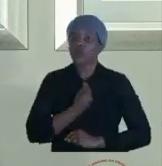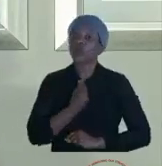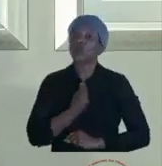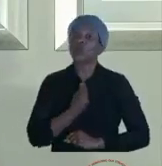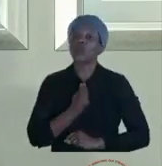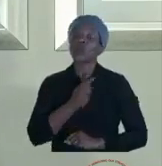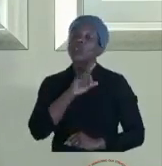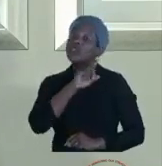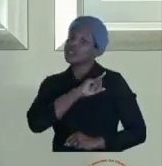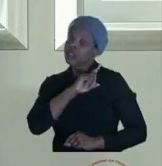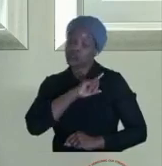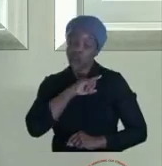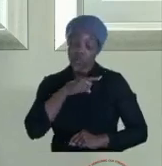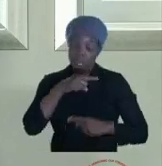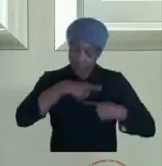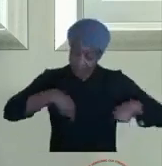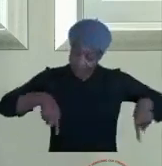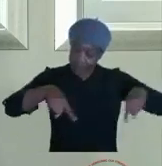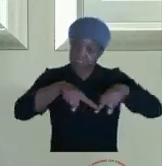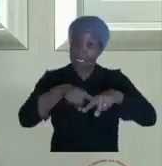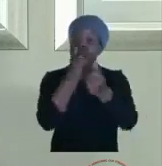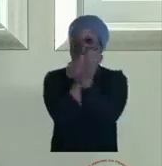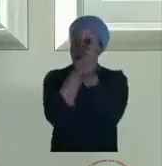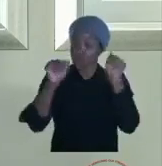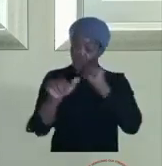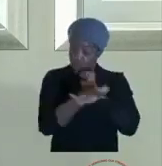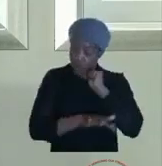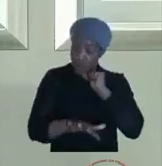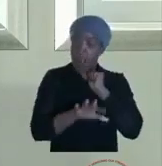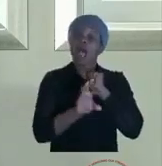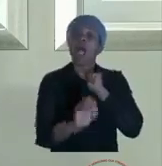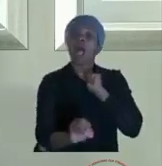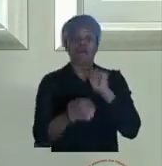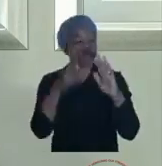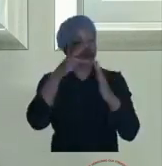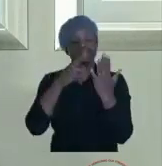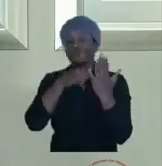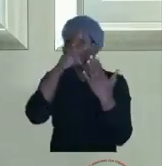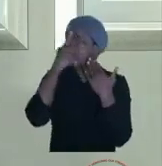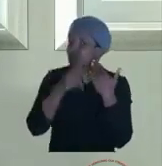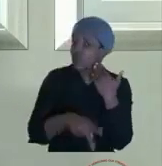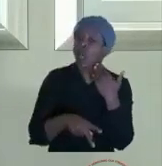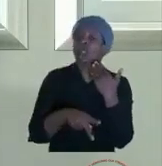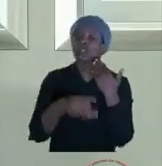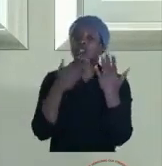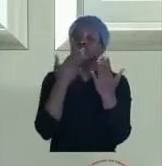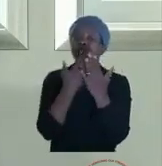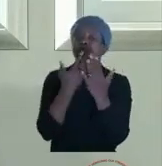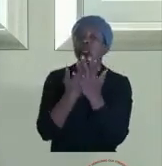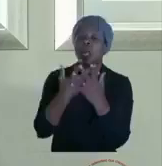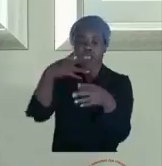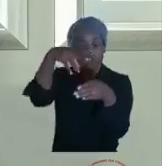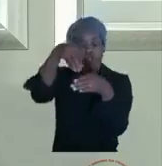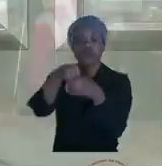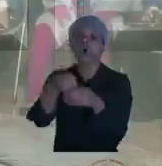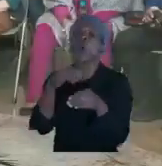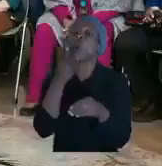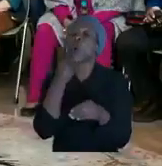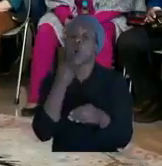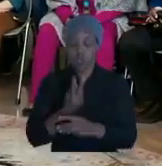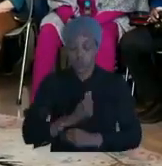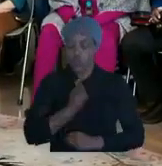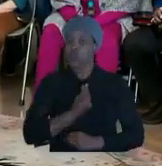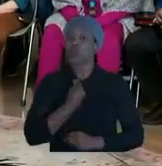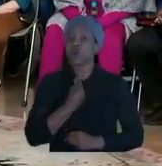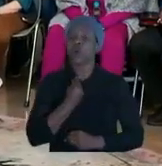have programs and projects that deals with the youth, starting with our program on Youth in Dialogue with the Elders, whereby young